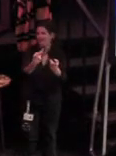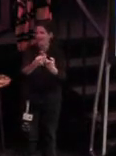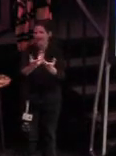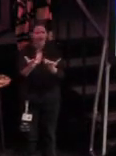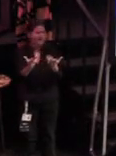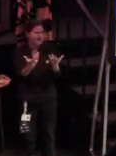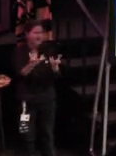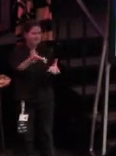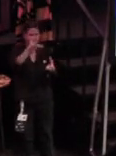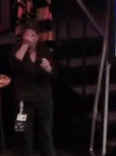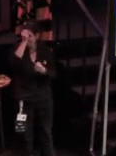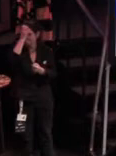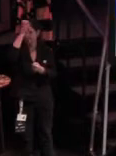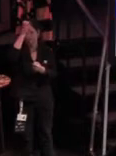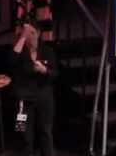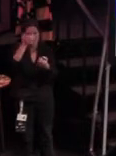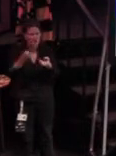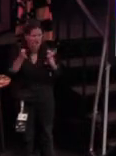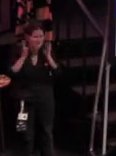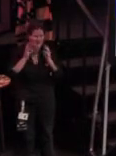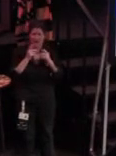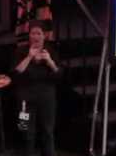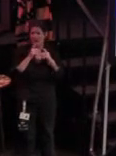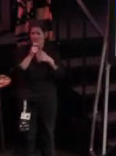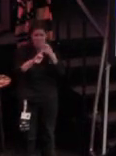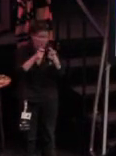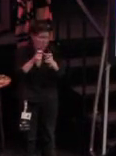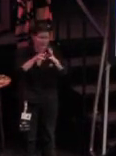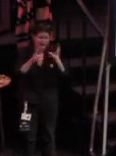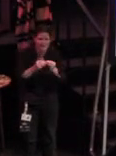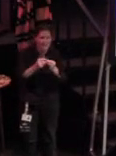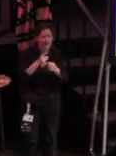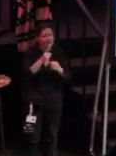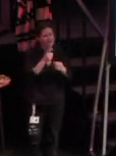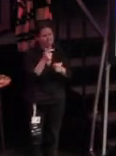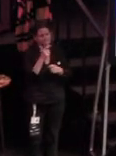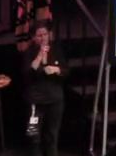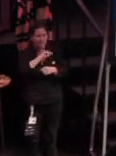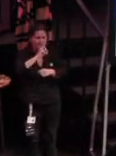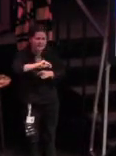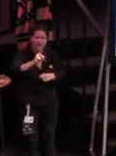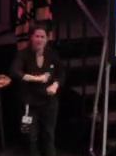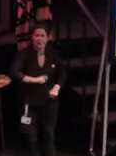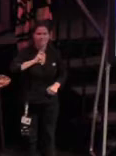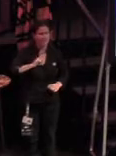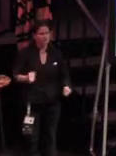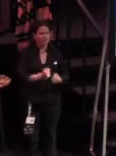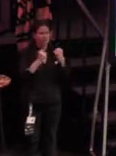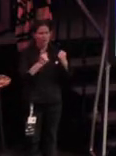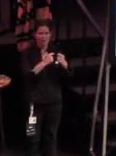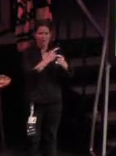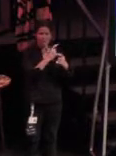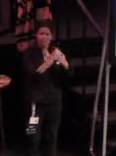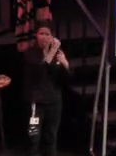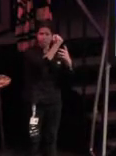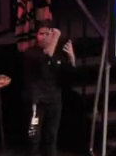were so clever and so put together and articulate and confident and strong, and that I just wasn't any of those